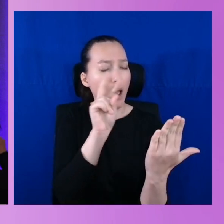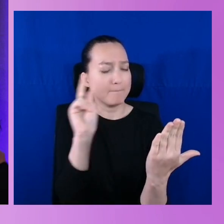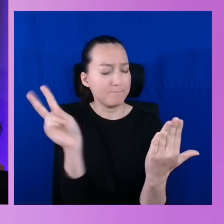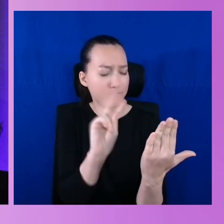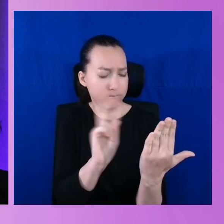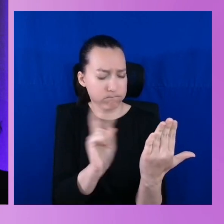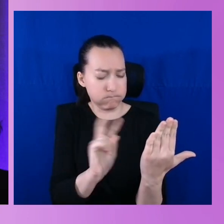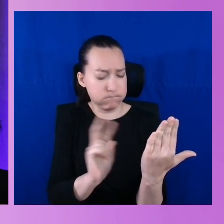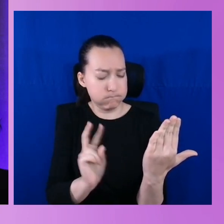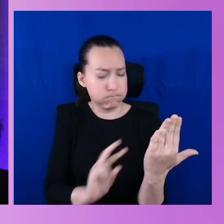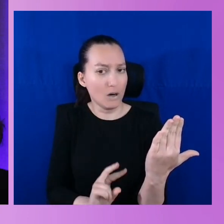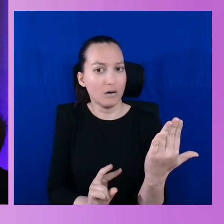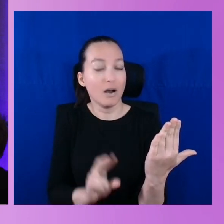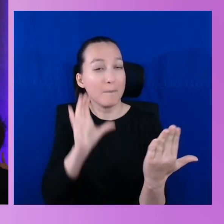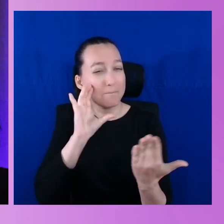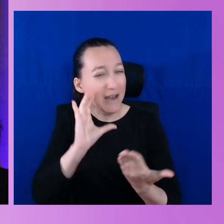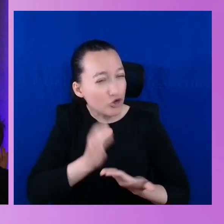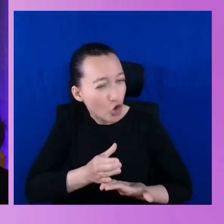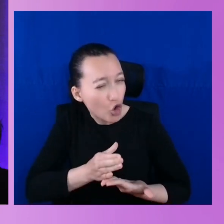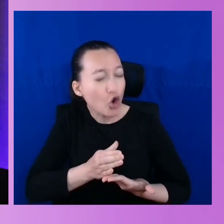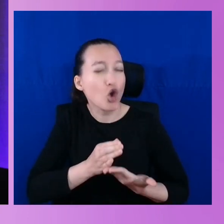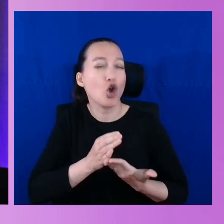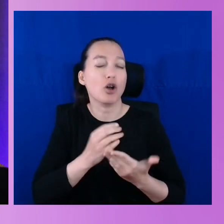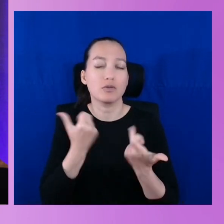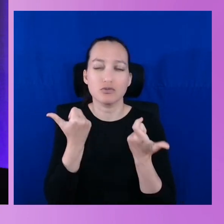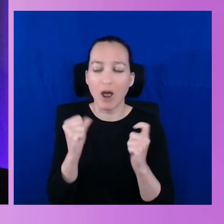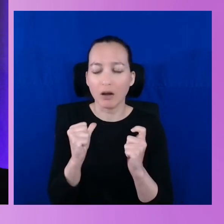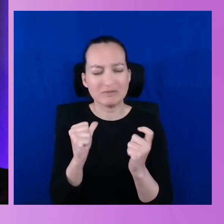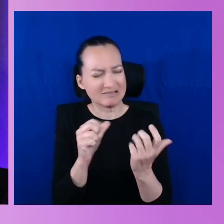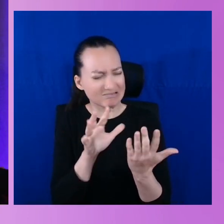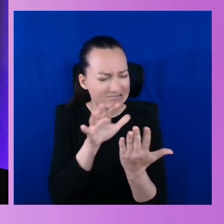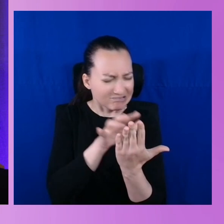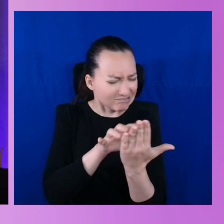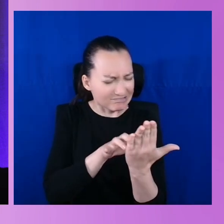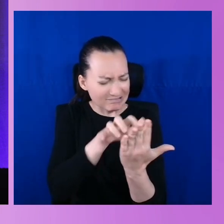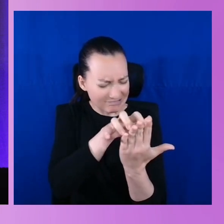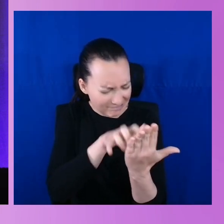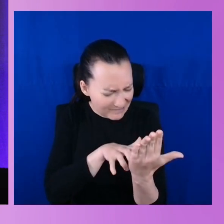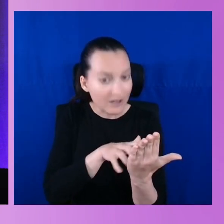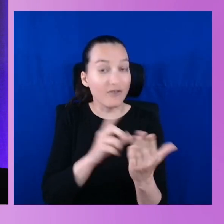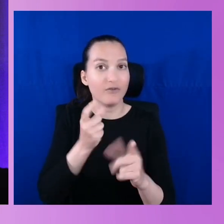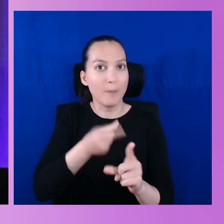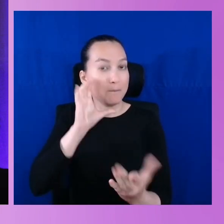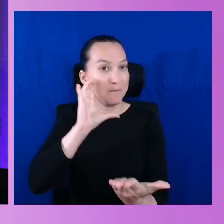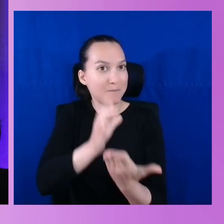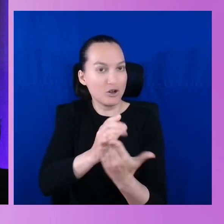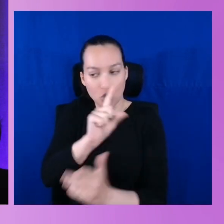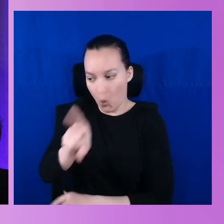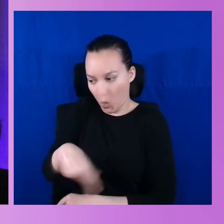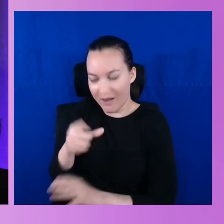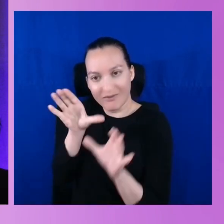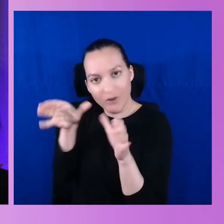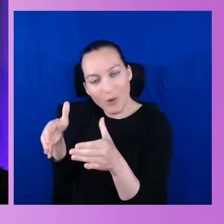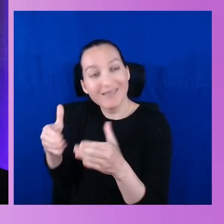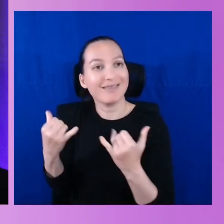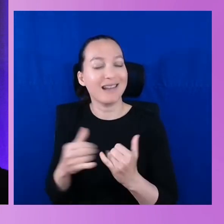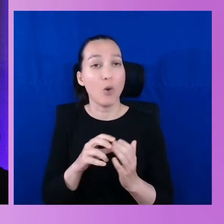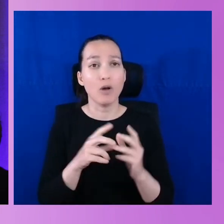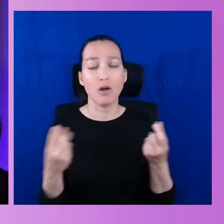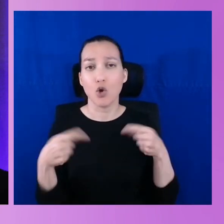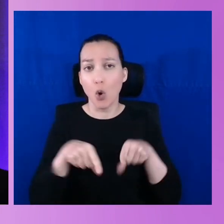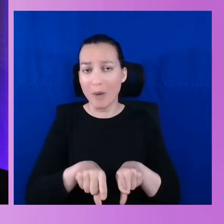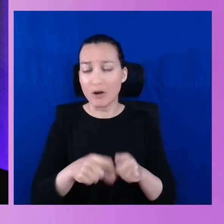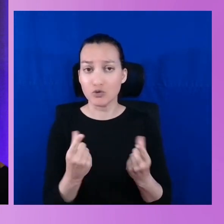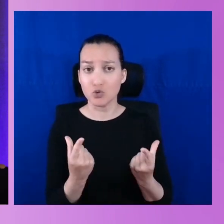documents for pictures and try and just get as much as he could out of the pictures in the document. And he said now with Copilot, what he does is